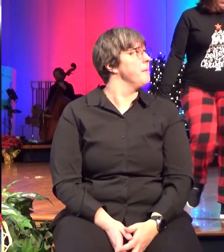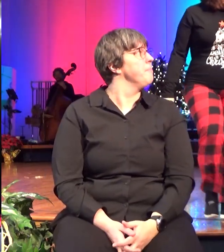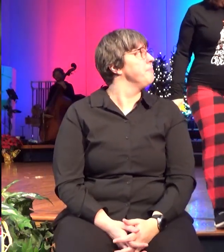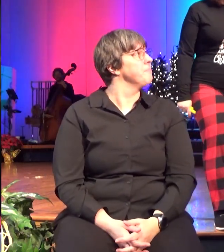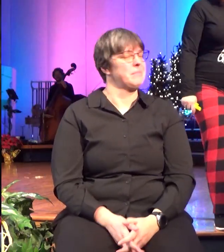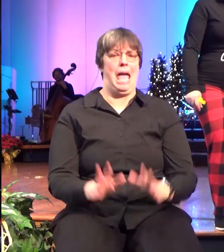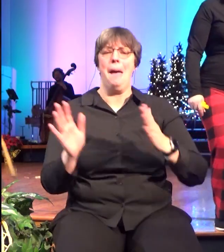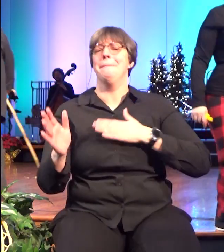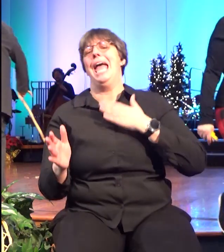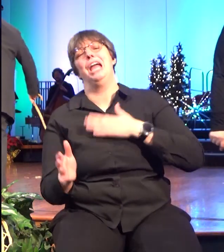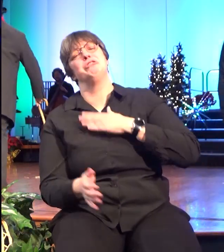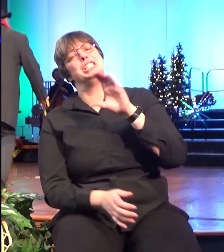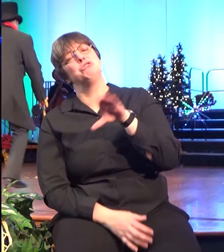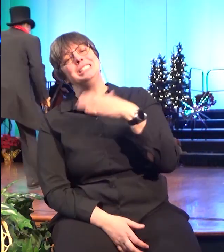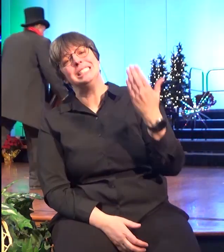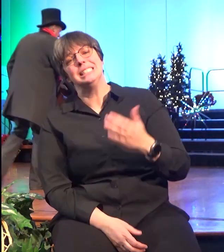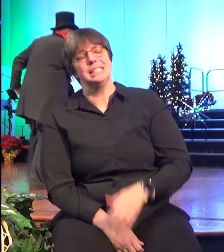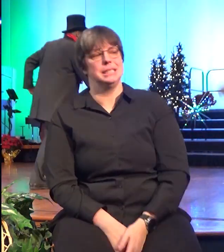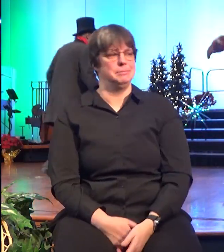Merry Christmas!